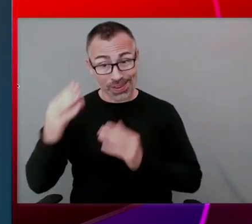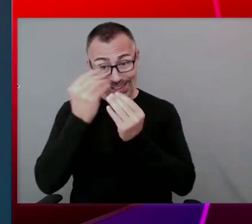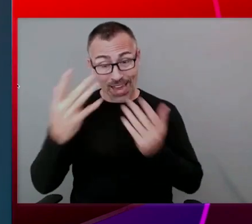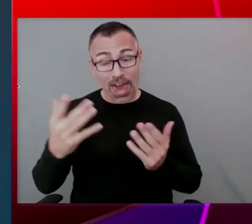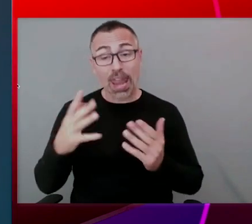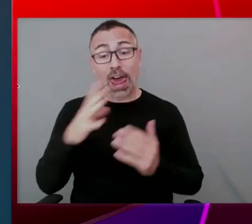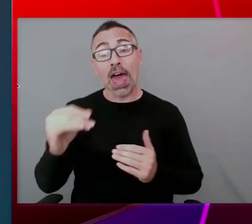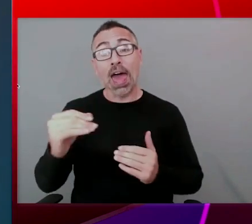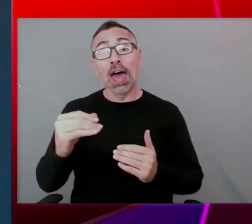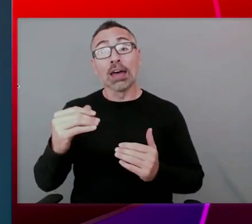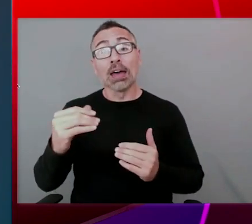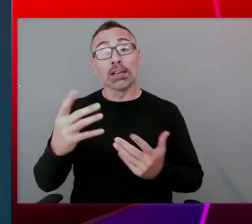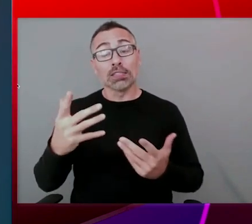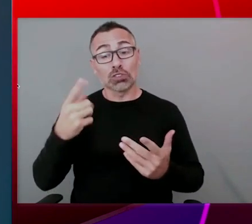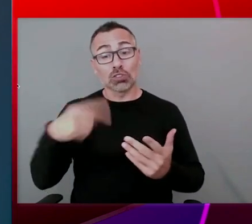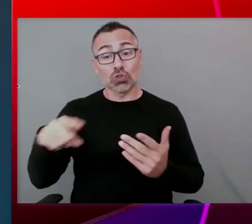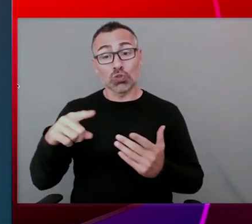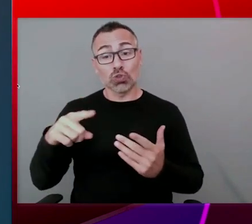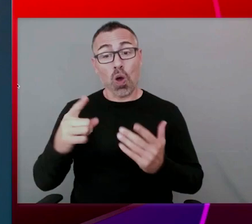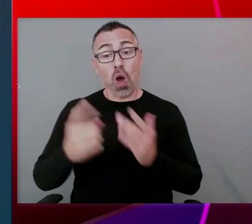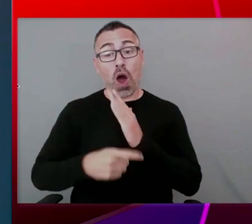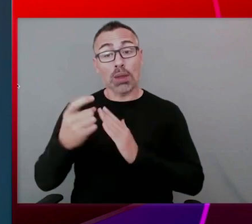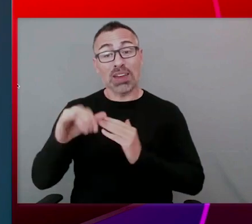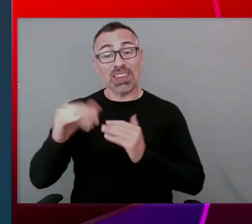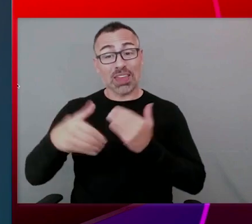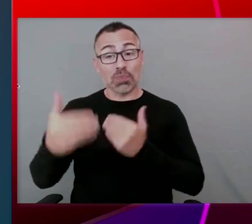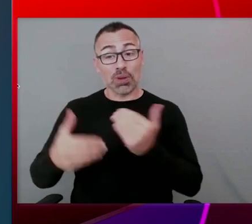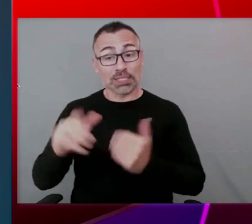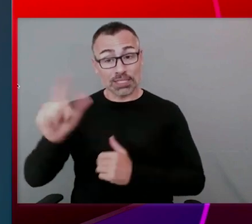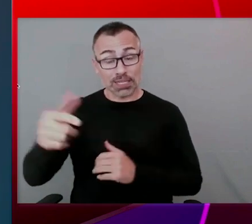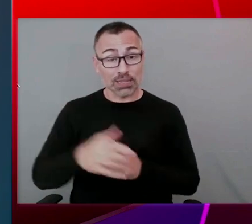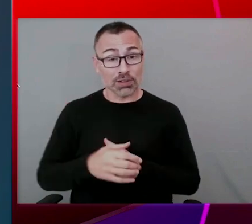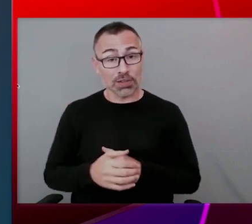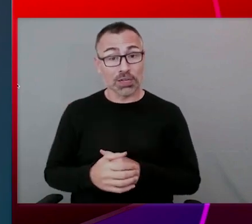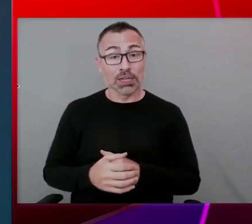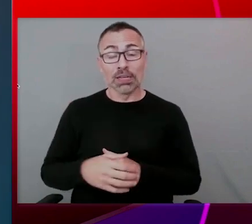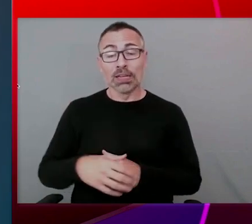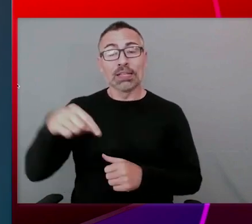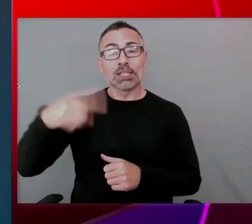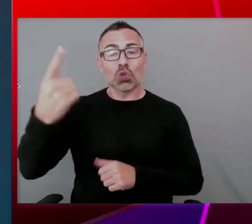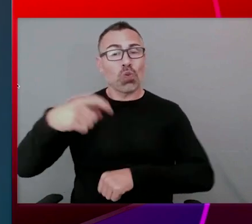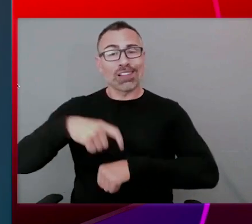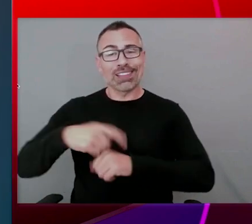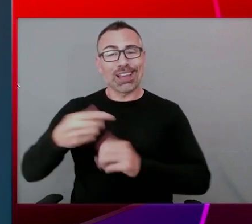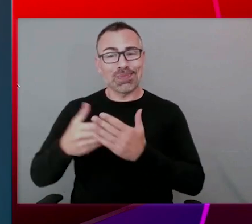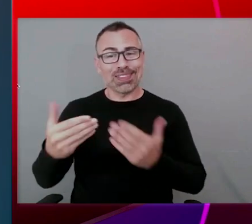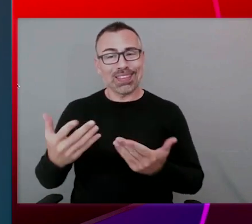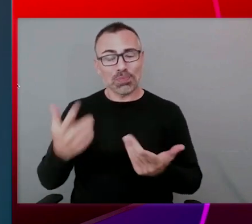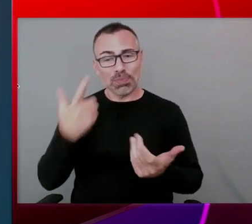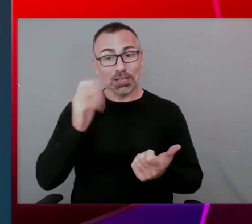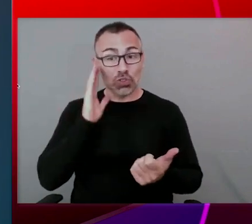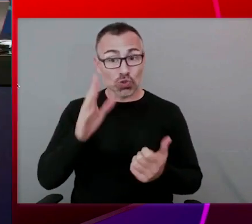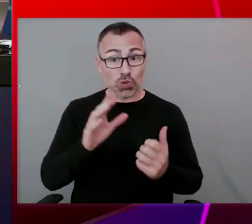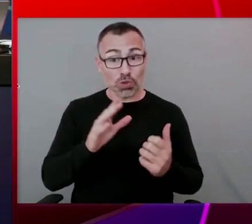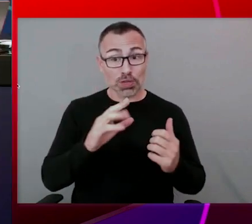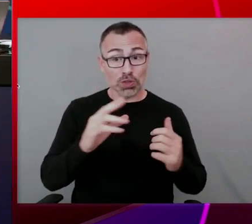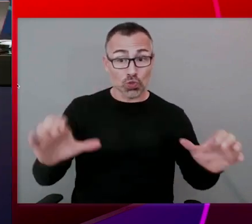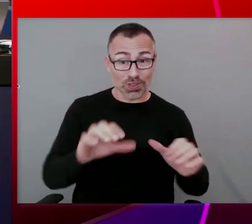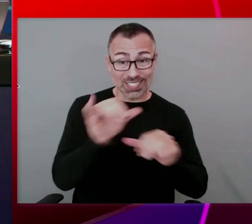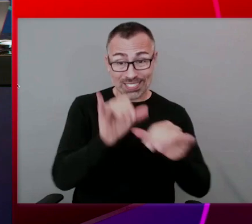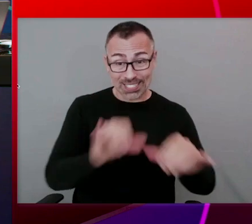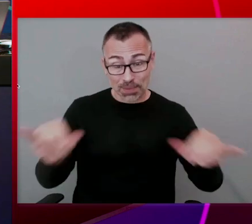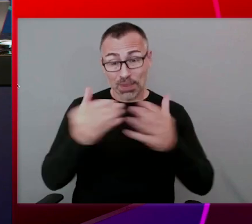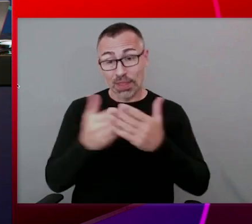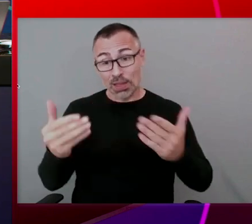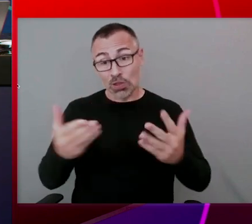to automate that process later. Because it's not a one-time thing. You have to keep repeating it throughout the machine learning cycle. Cool. Yeah. So